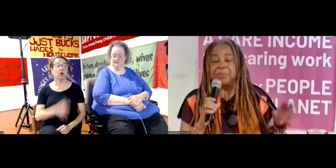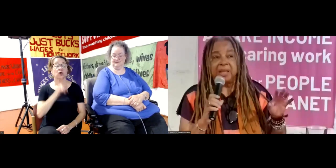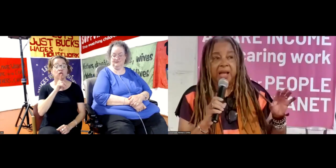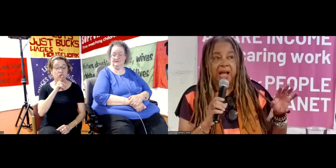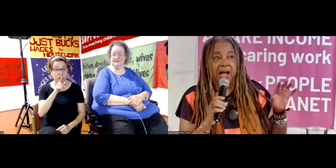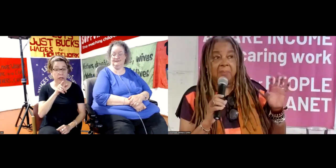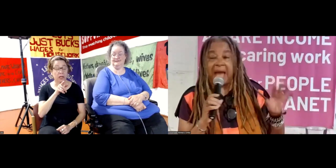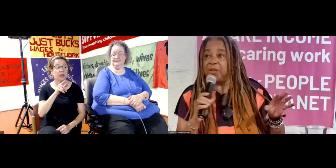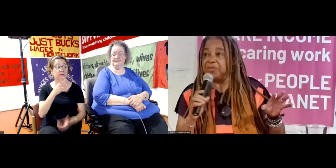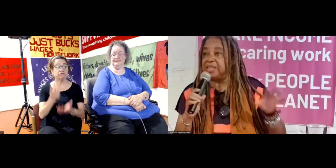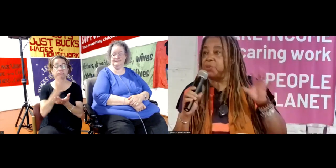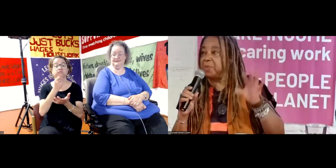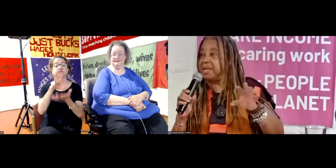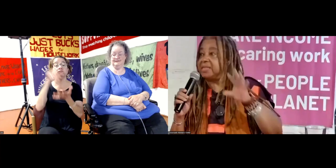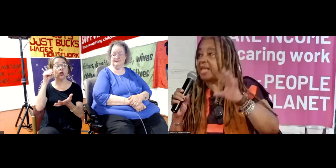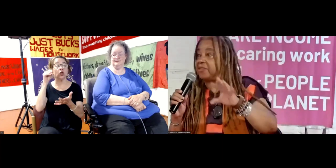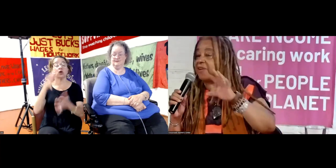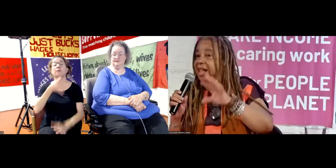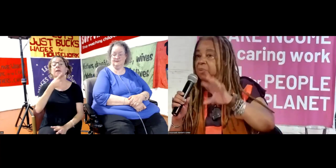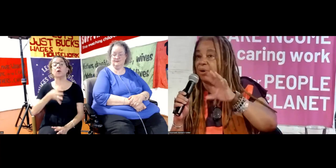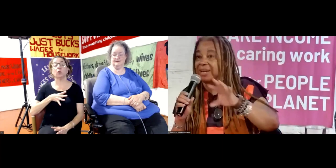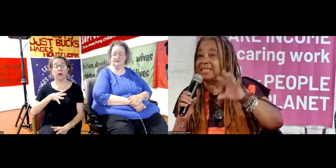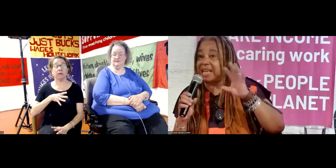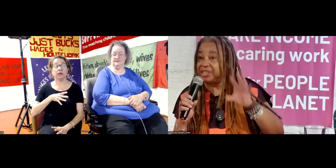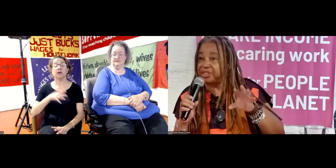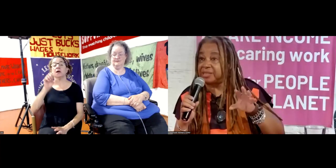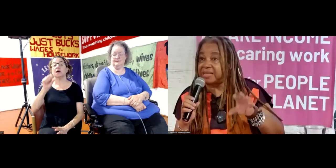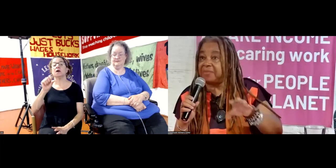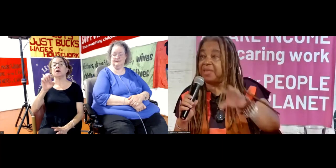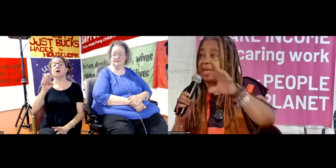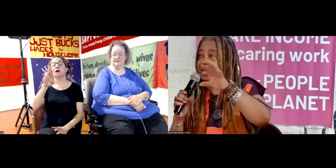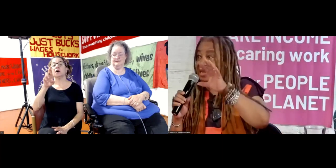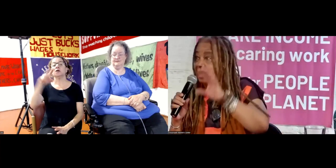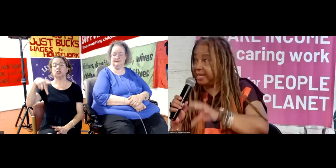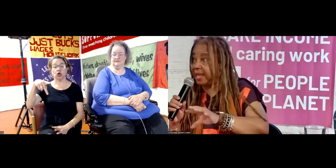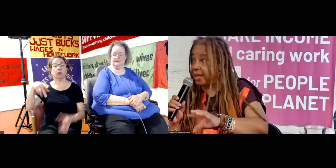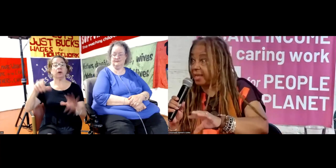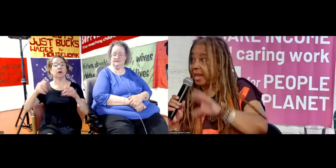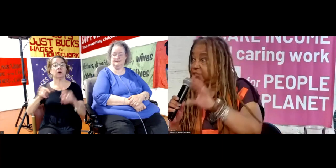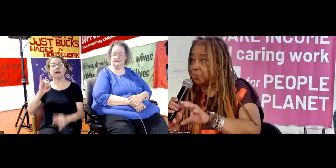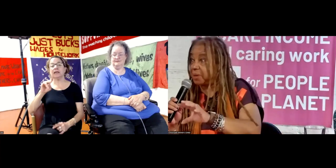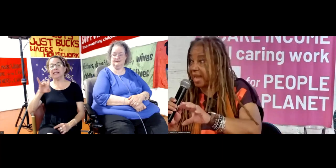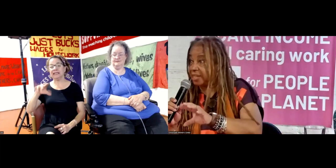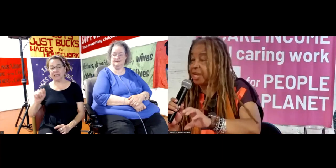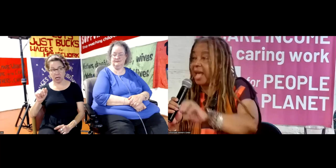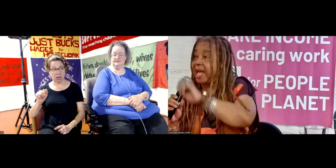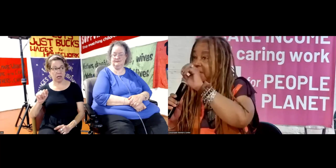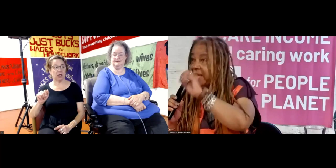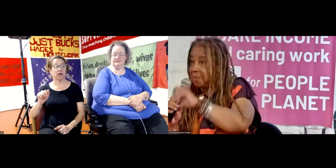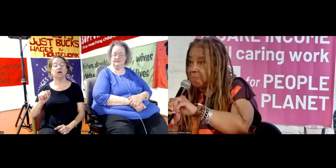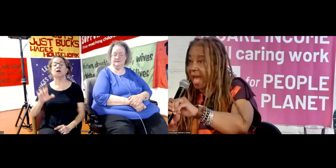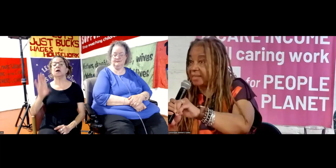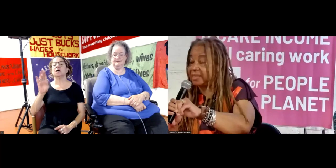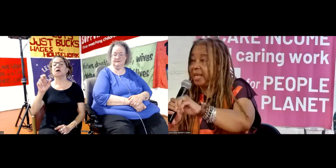more about these women's self-help organizations and the in India, in Andhra Pradesh, and